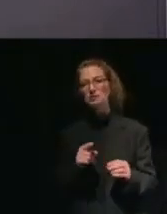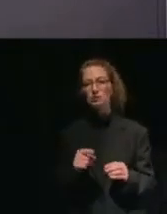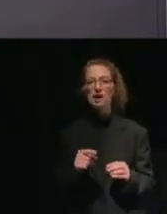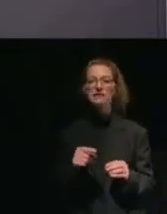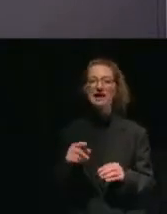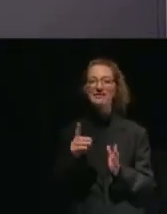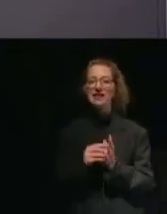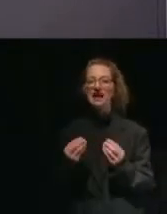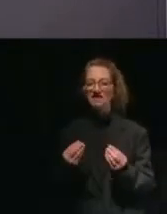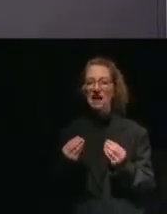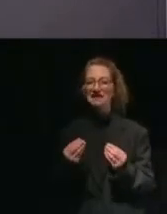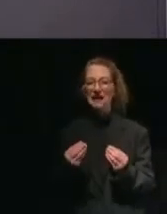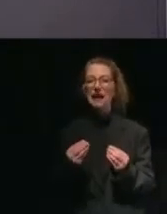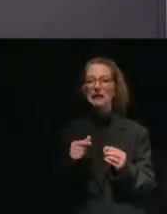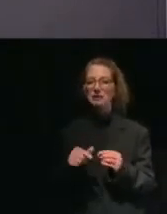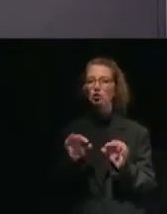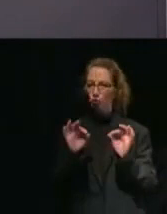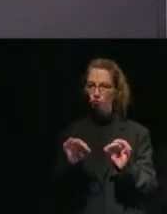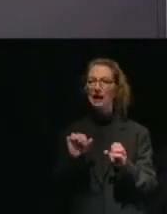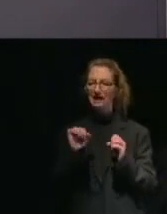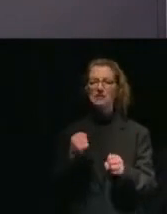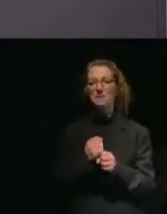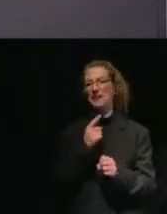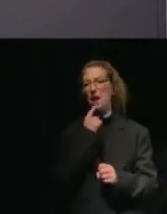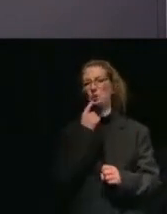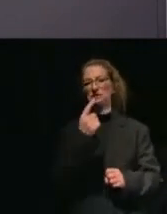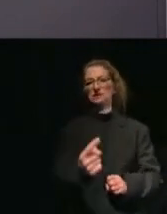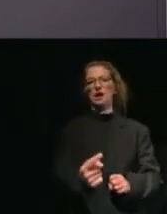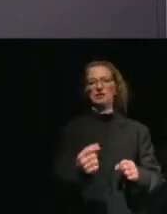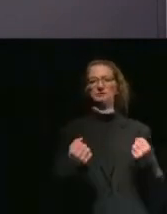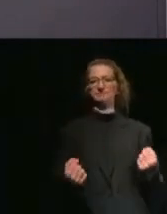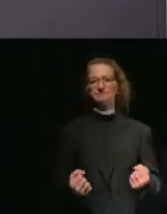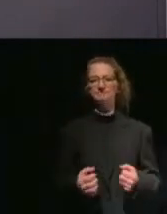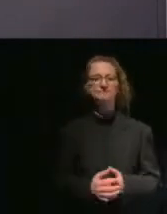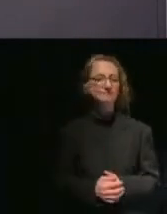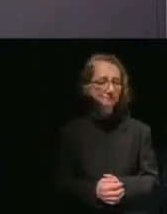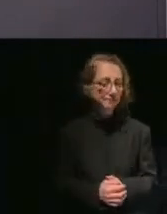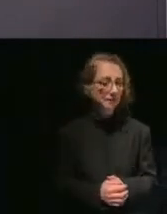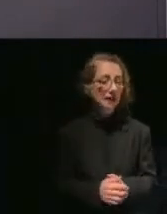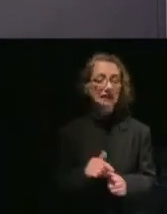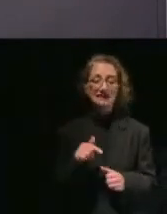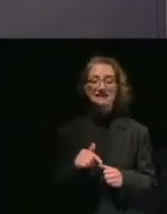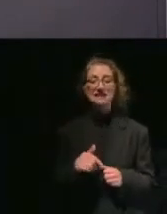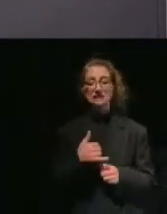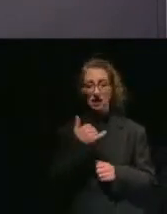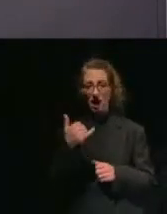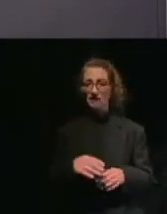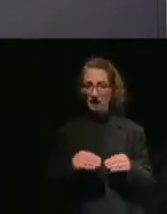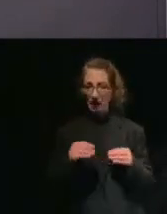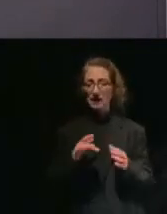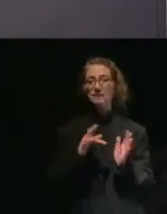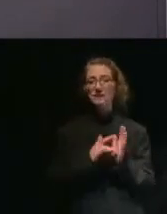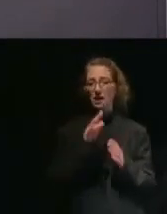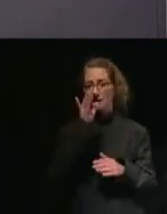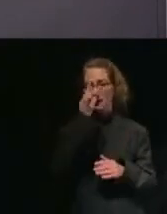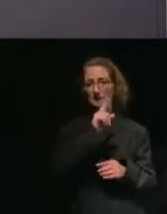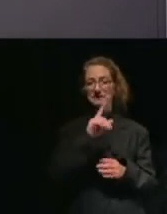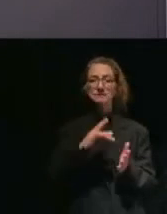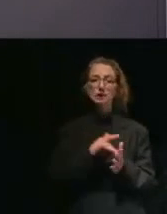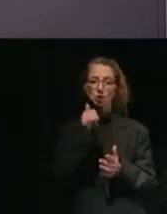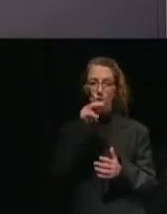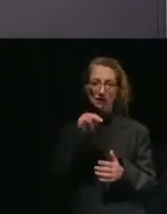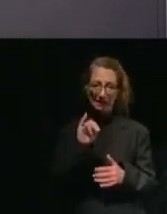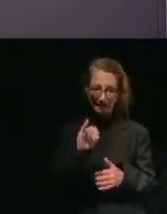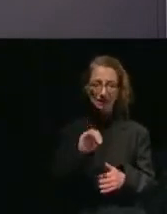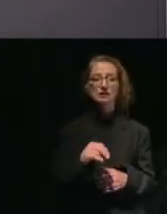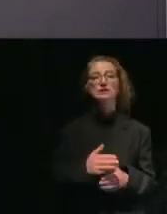The survey was conducted from mid-April to mid-June, over 2 months. The Bundesverband Freie Darstellende Kunst, the German